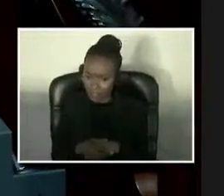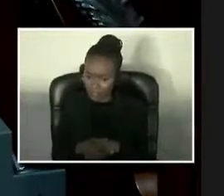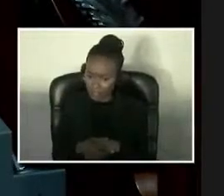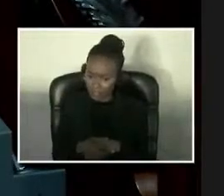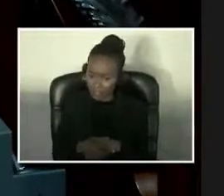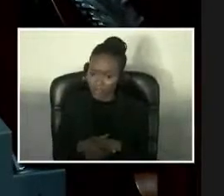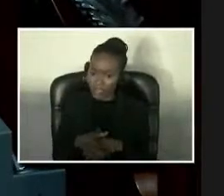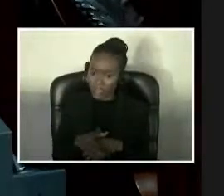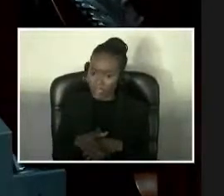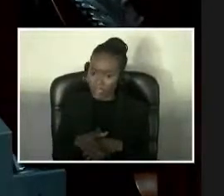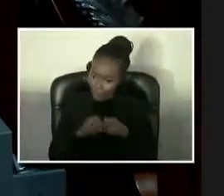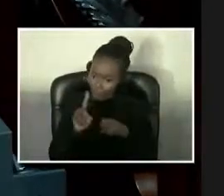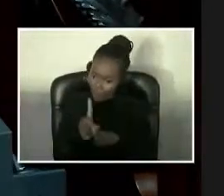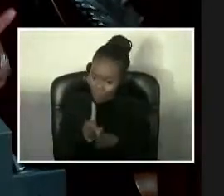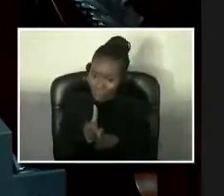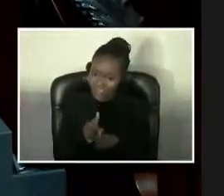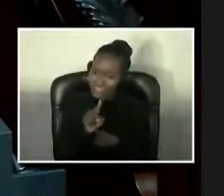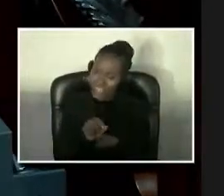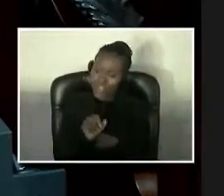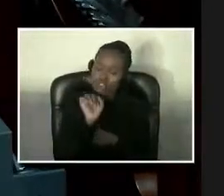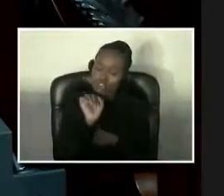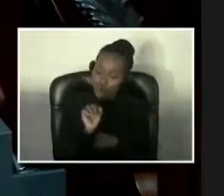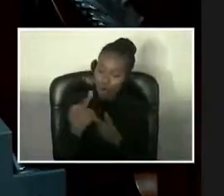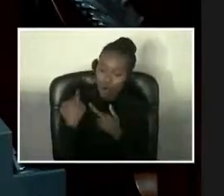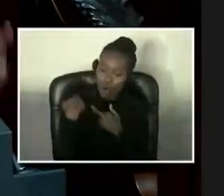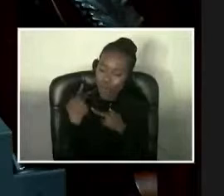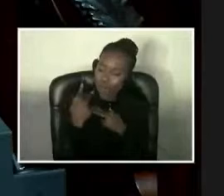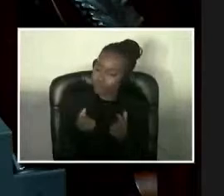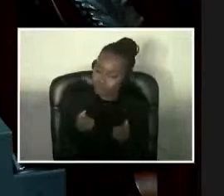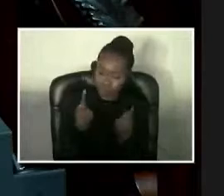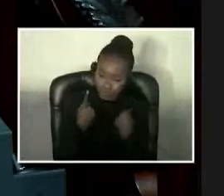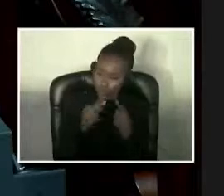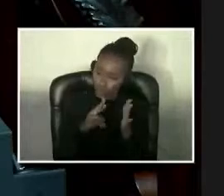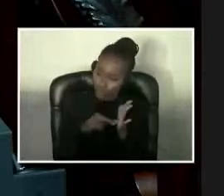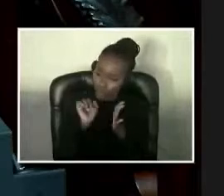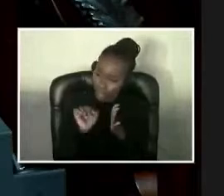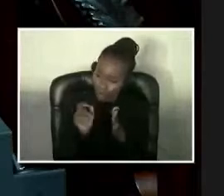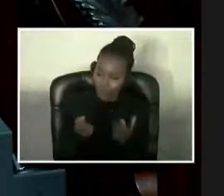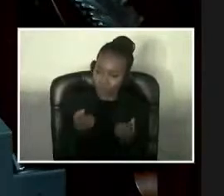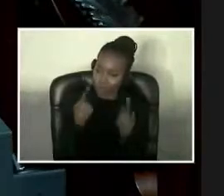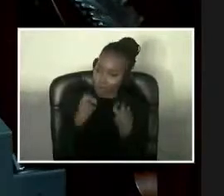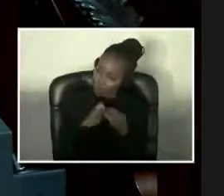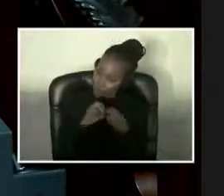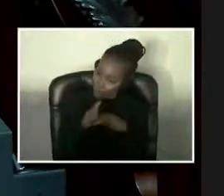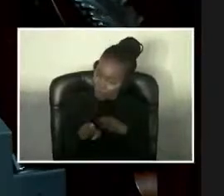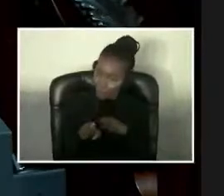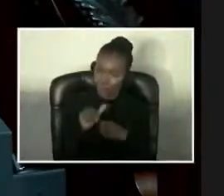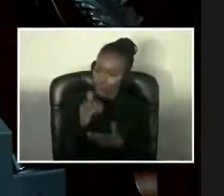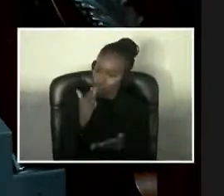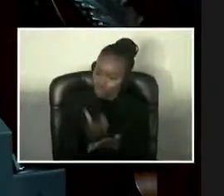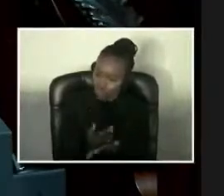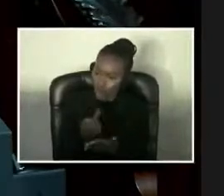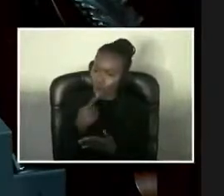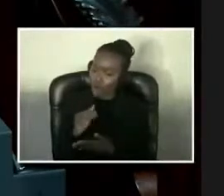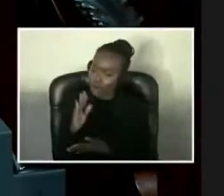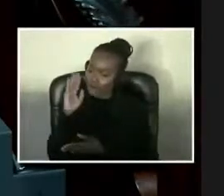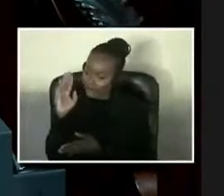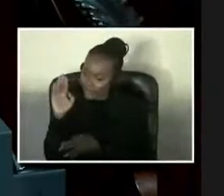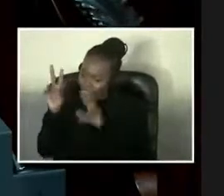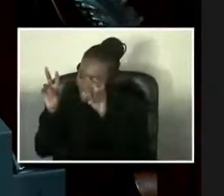the problem is not understanding your responsibility and your role and not knowing what to raise away